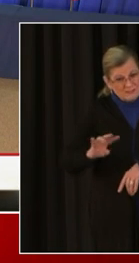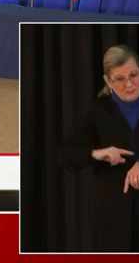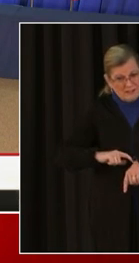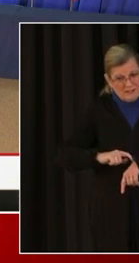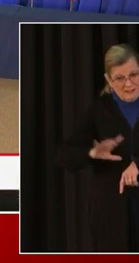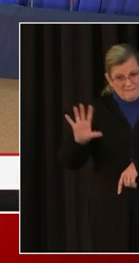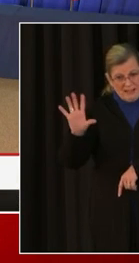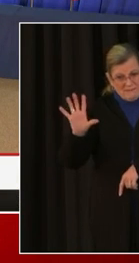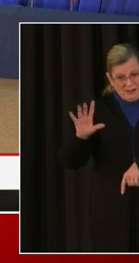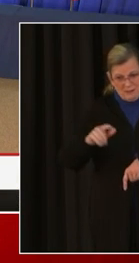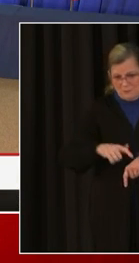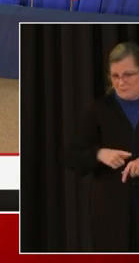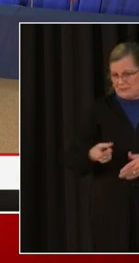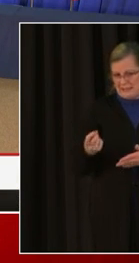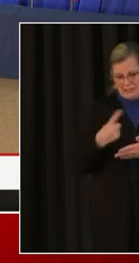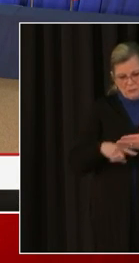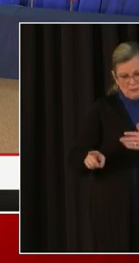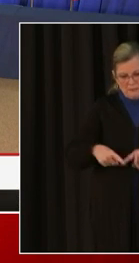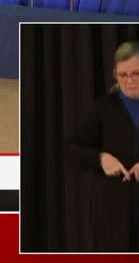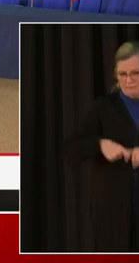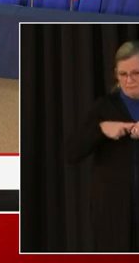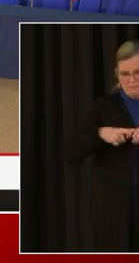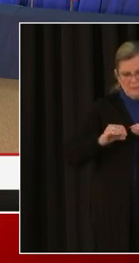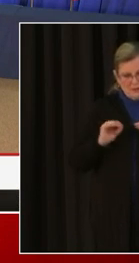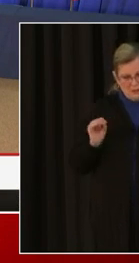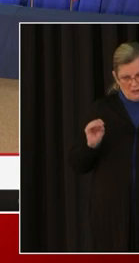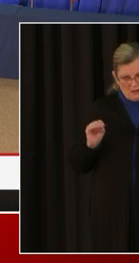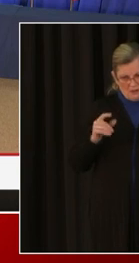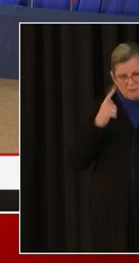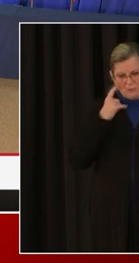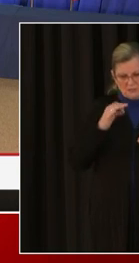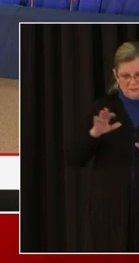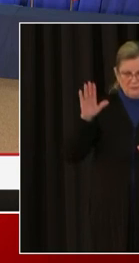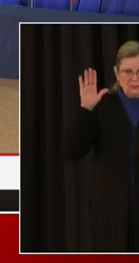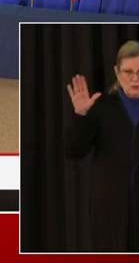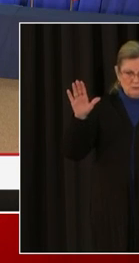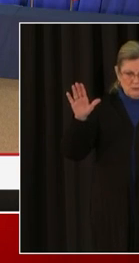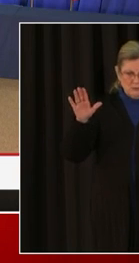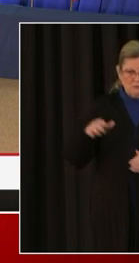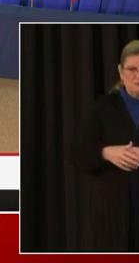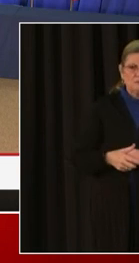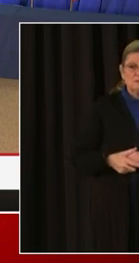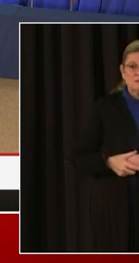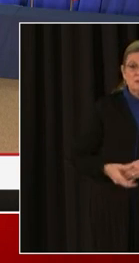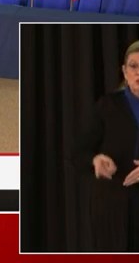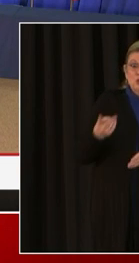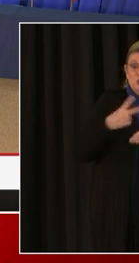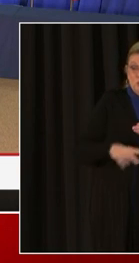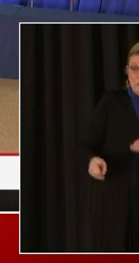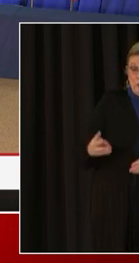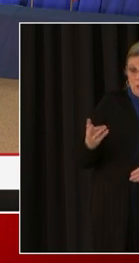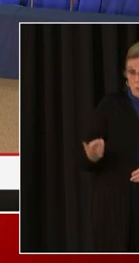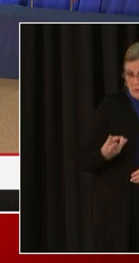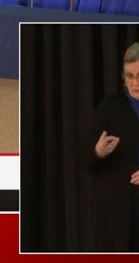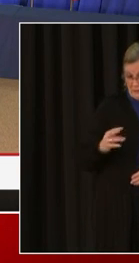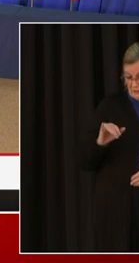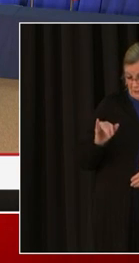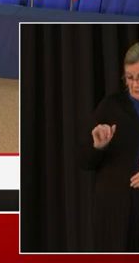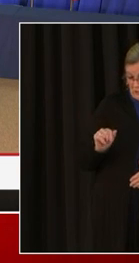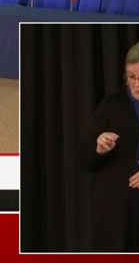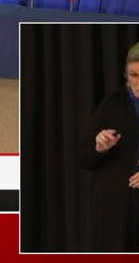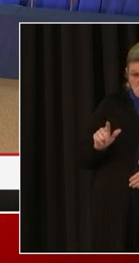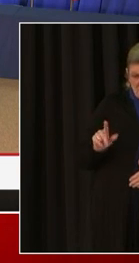our community leader call next week, so there will not be a call next week, but on Wednesday, January 27th, at